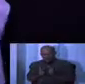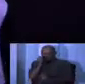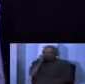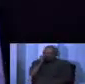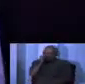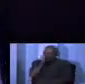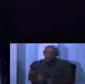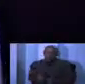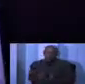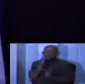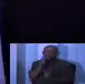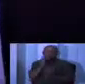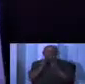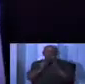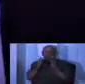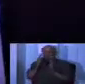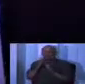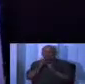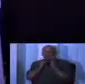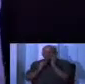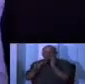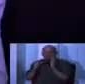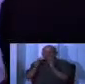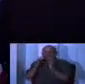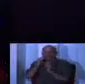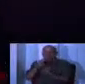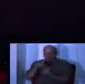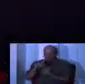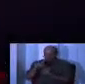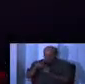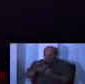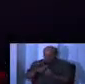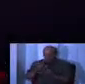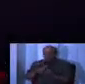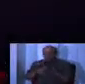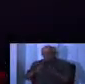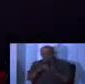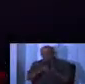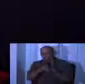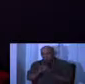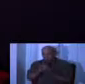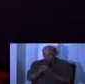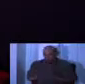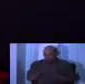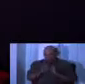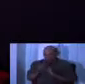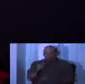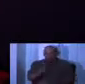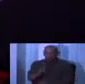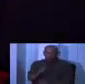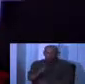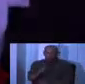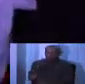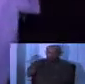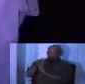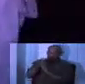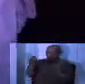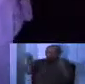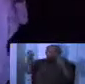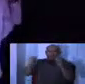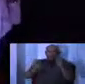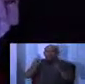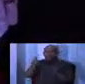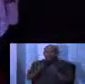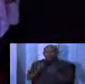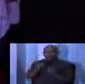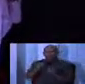living experience. Reminding ourselves over and over again that those values should be embodied by all peoples of